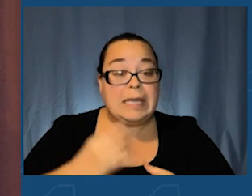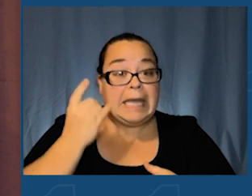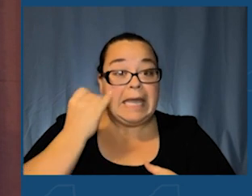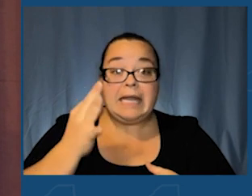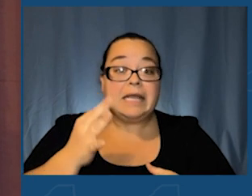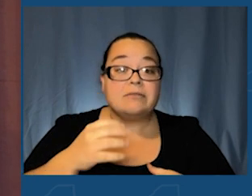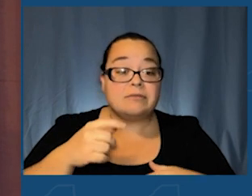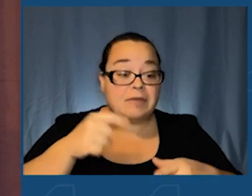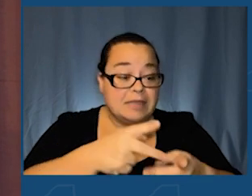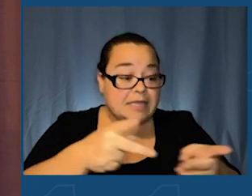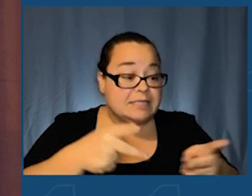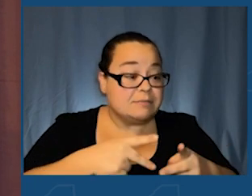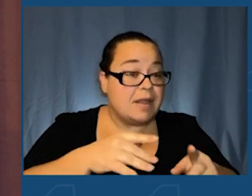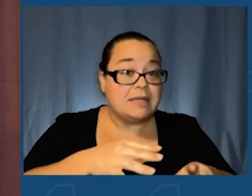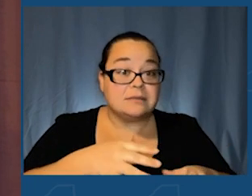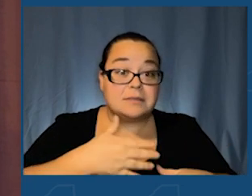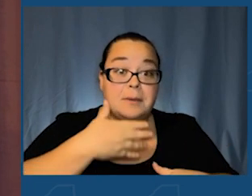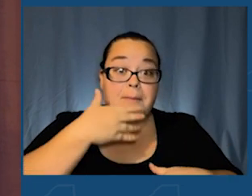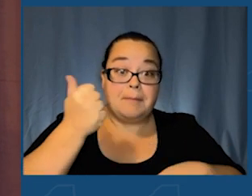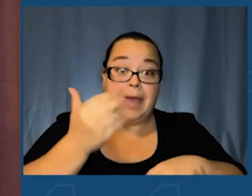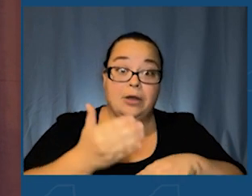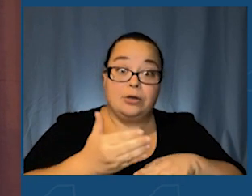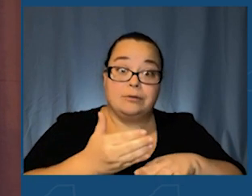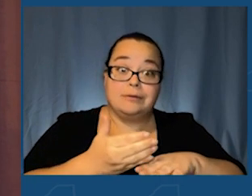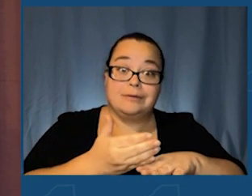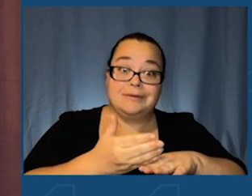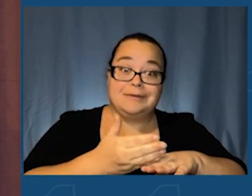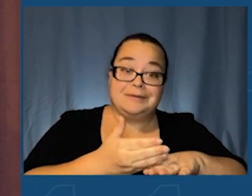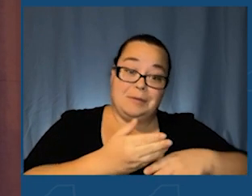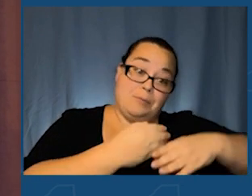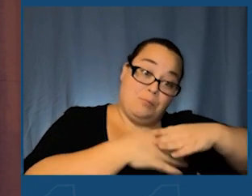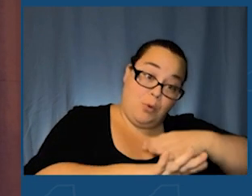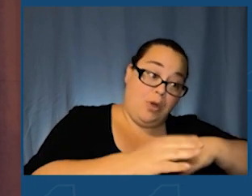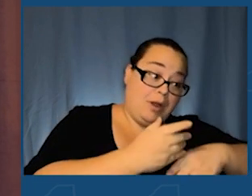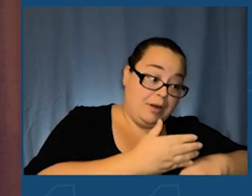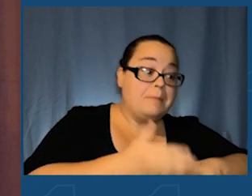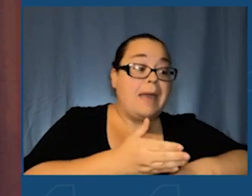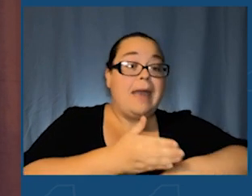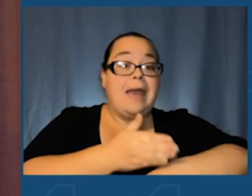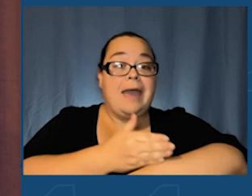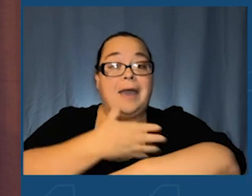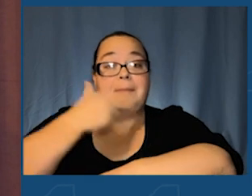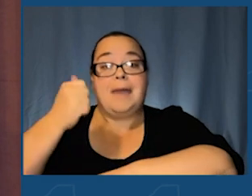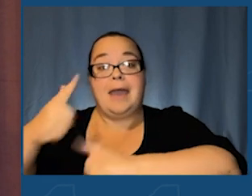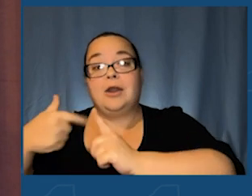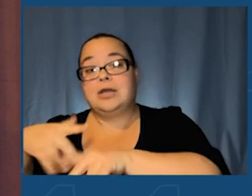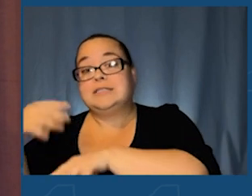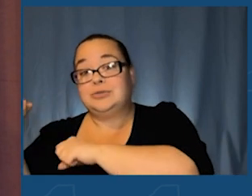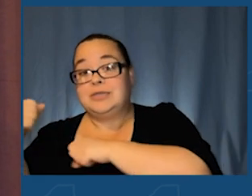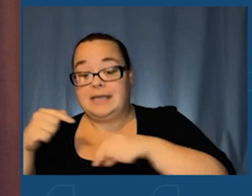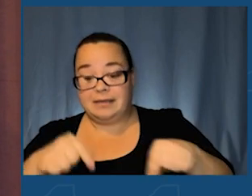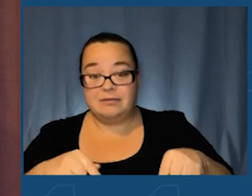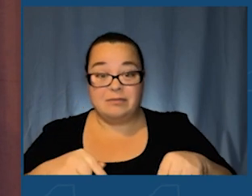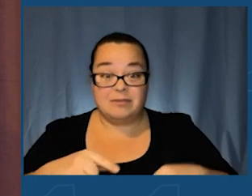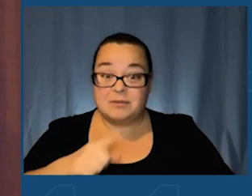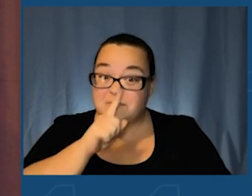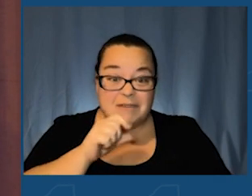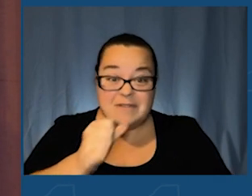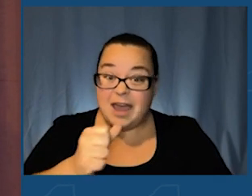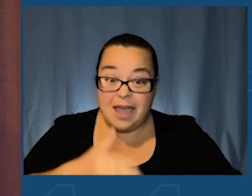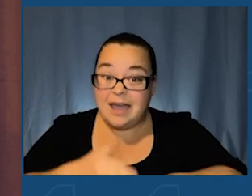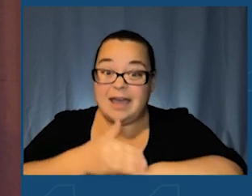it, than it was when you were born into it, then you've just been taking up space. That's what I feel to my